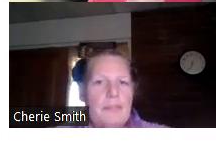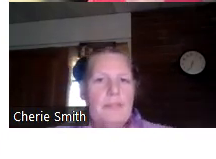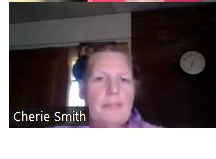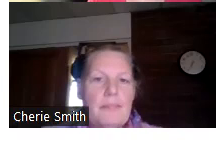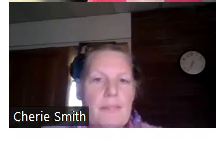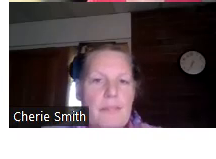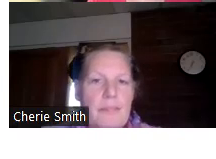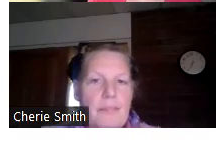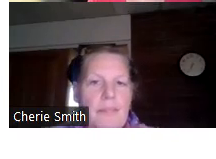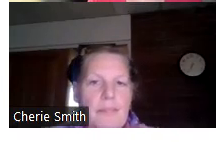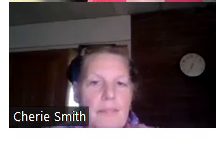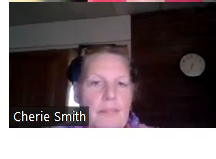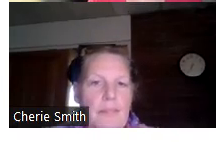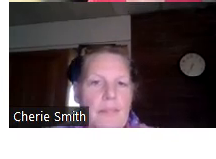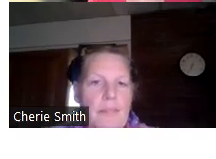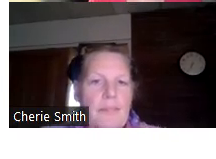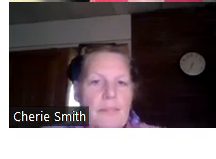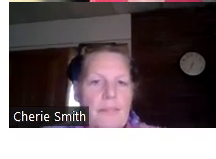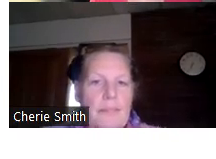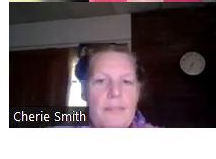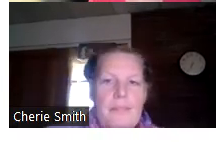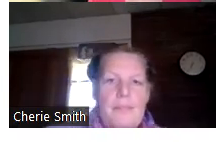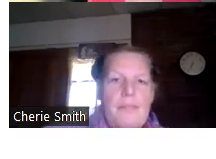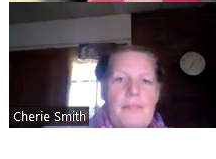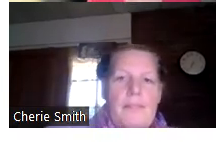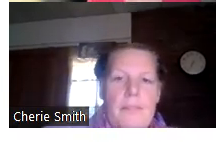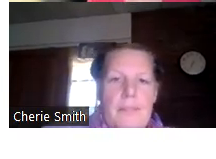a couple as well. We apologize for that.